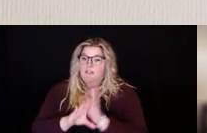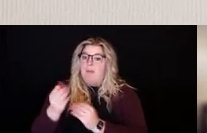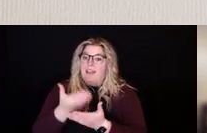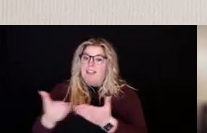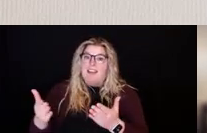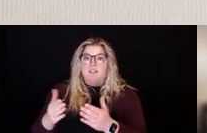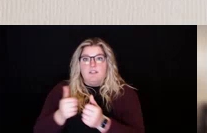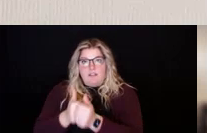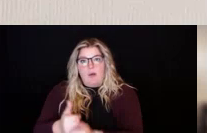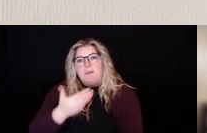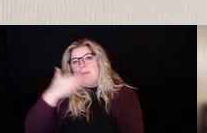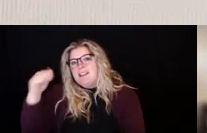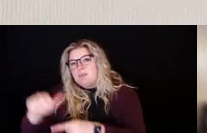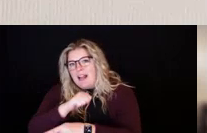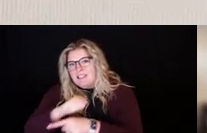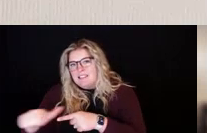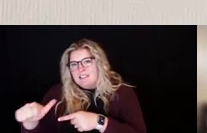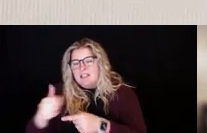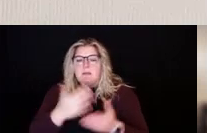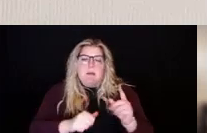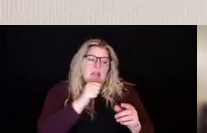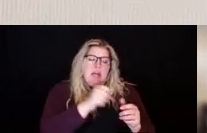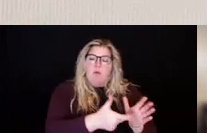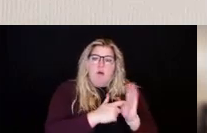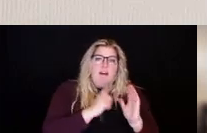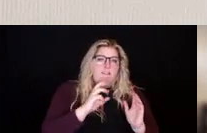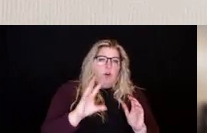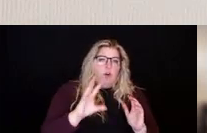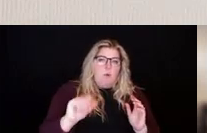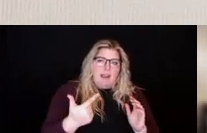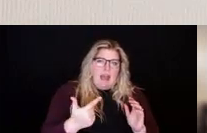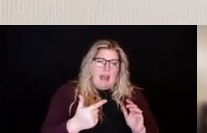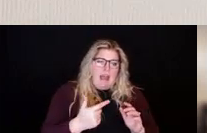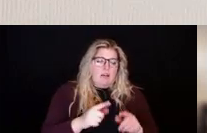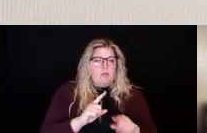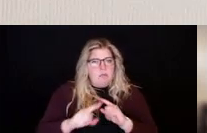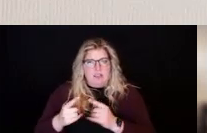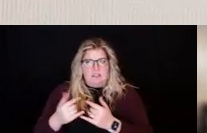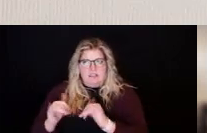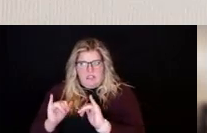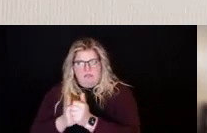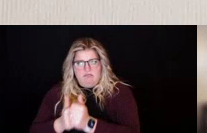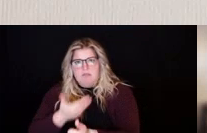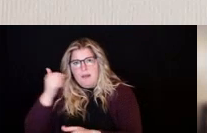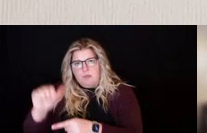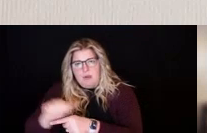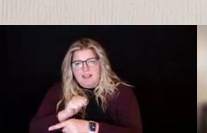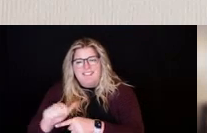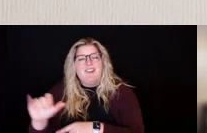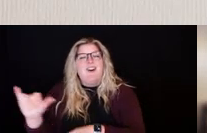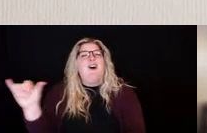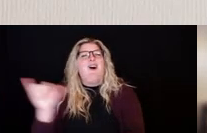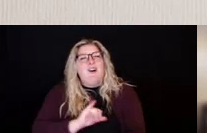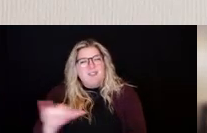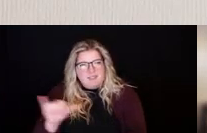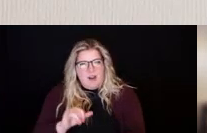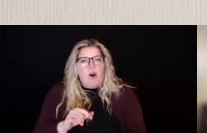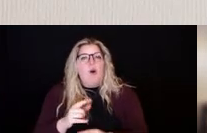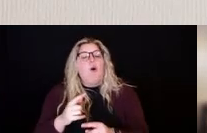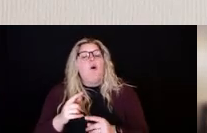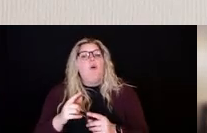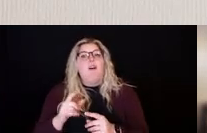not specifically required for our WCAG conformance level. And then, like I mentioned before, it makes it easier when we ultimately do need to transition